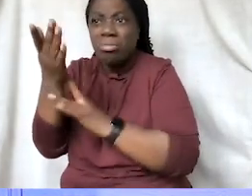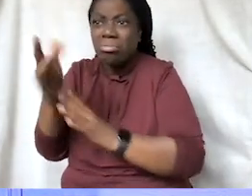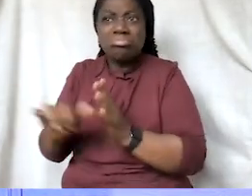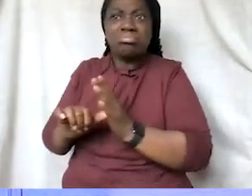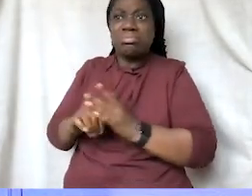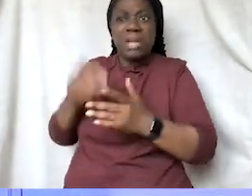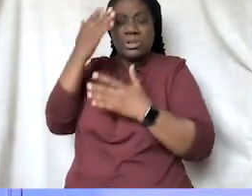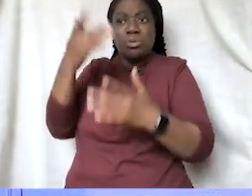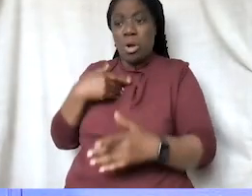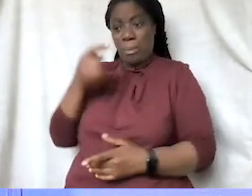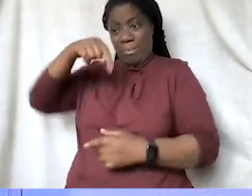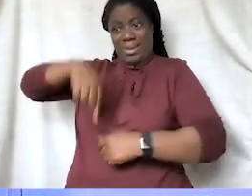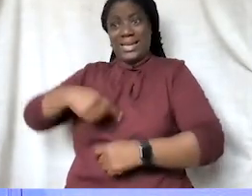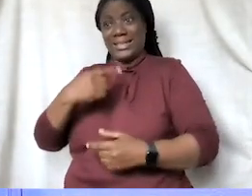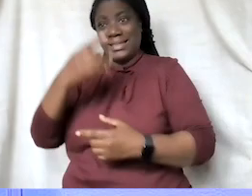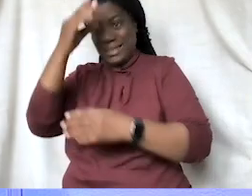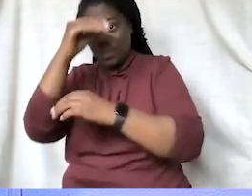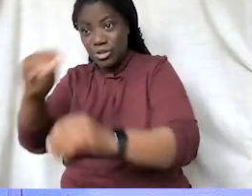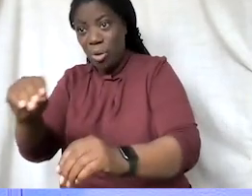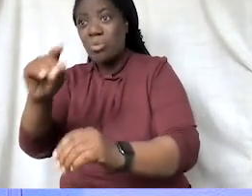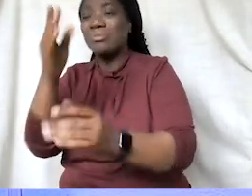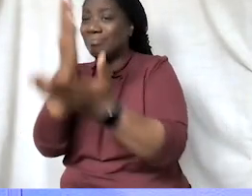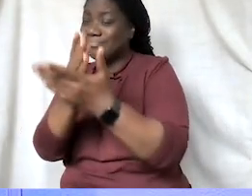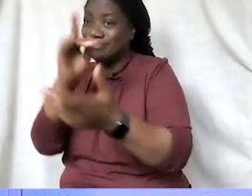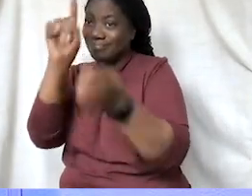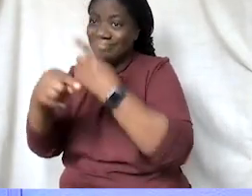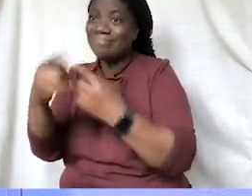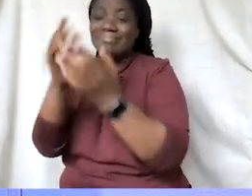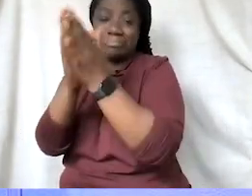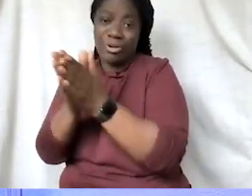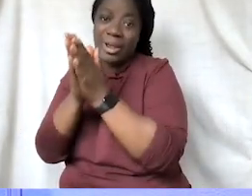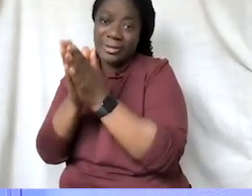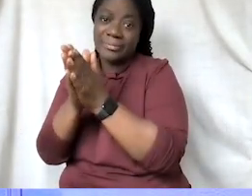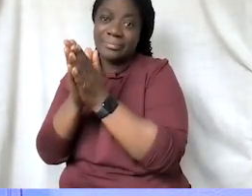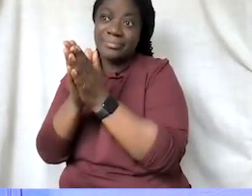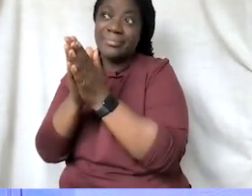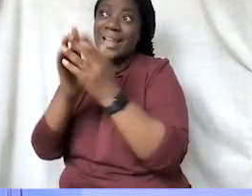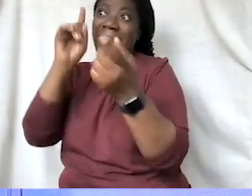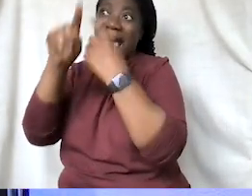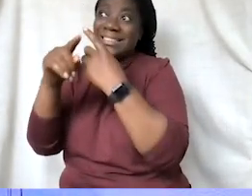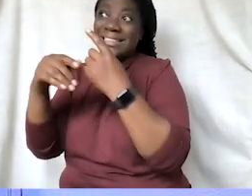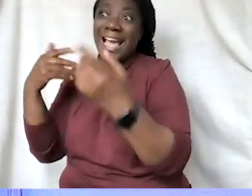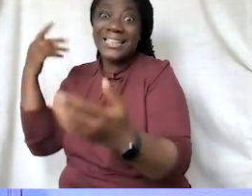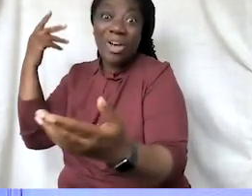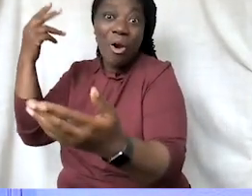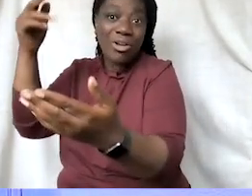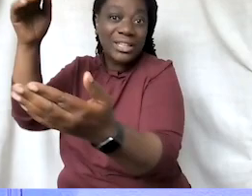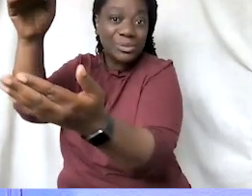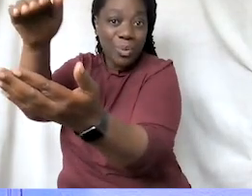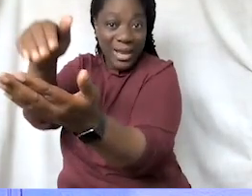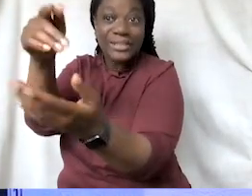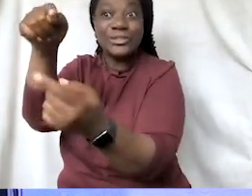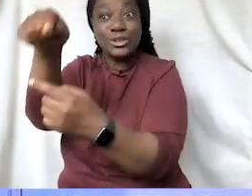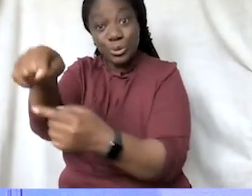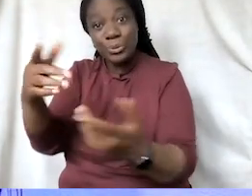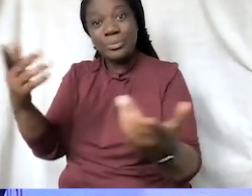I've come by to let you know there is answer in prayer. Your answer is on the way. Your breakthrough is on the way. You